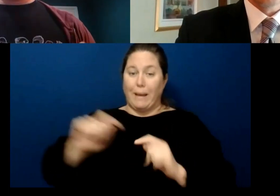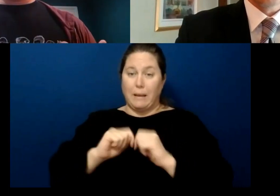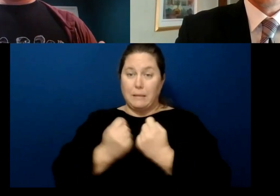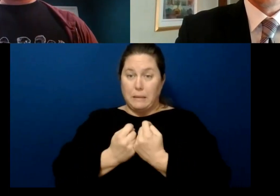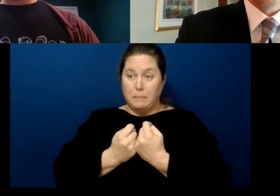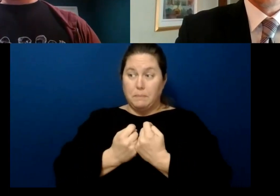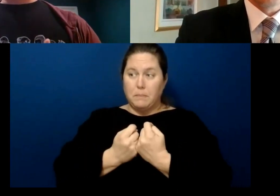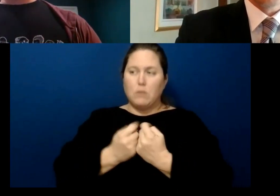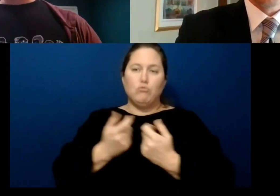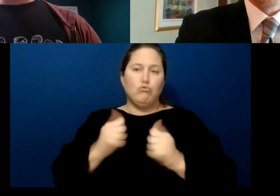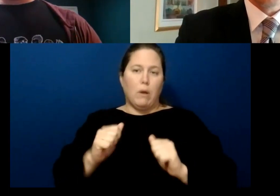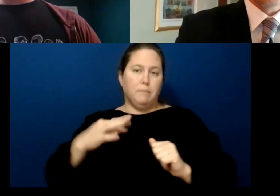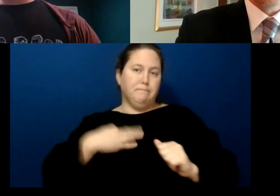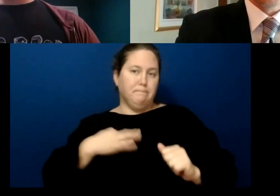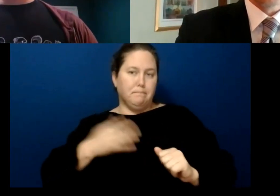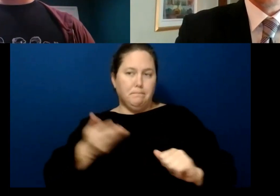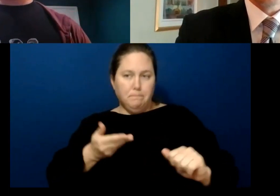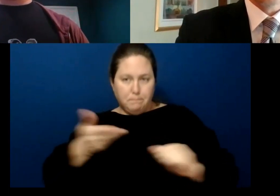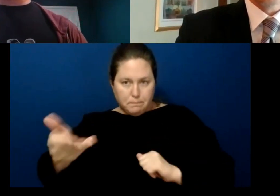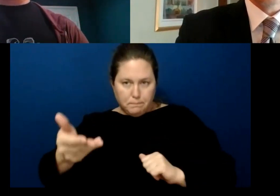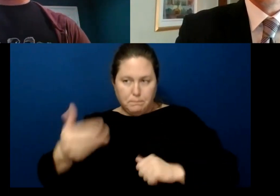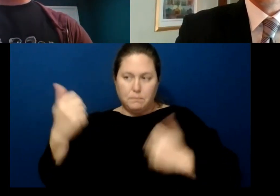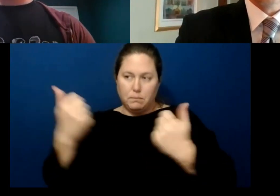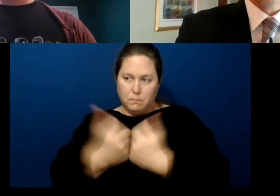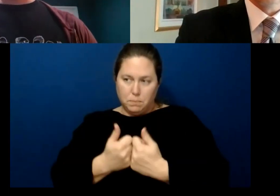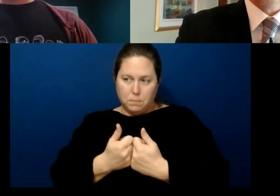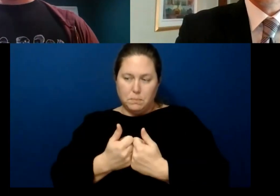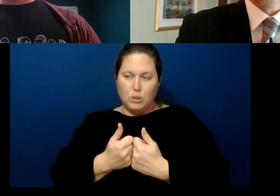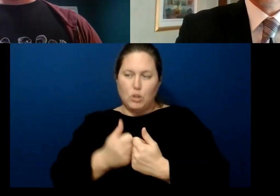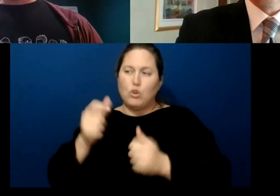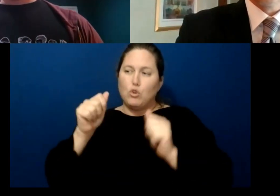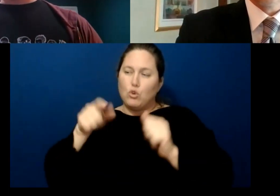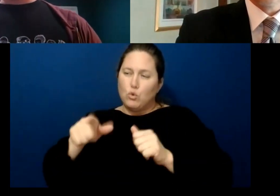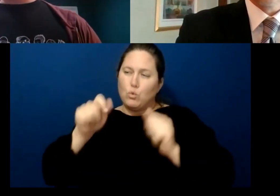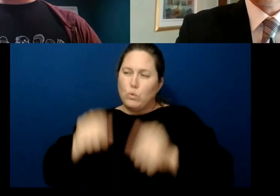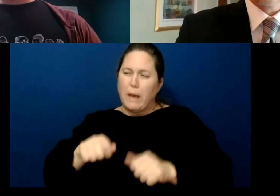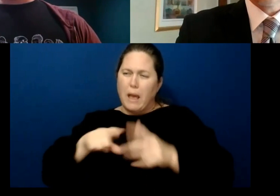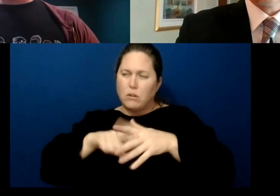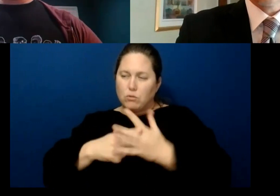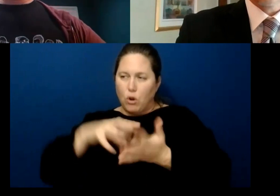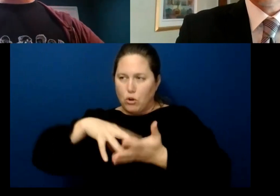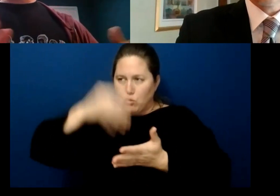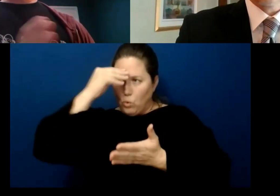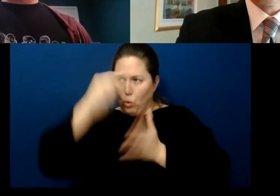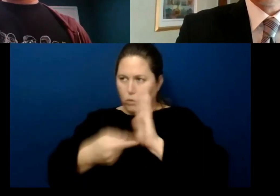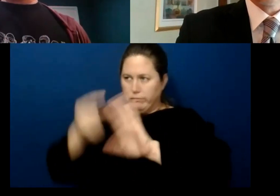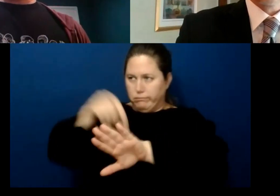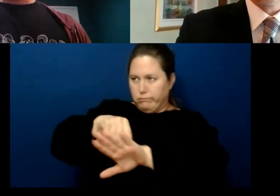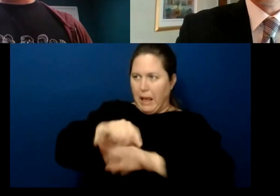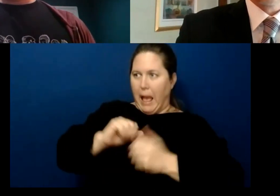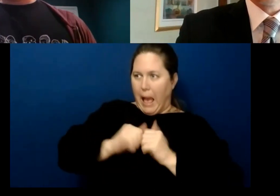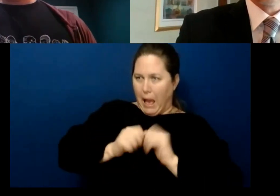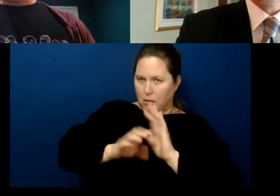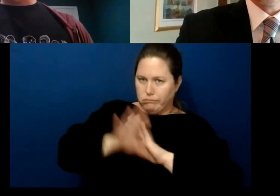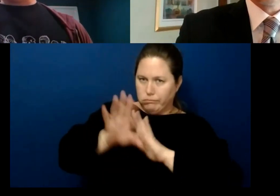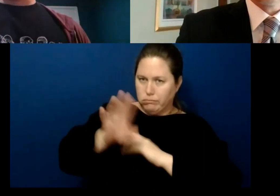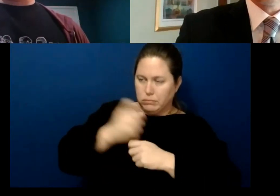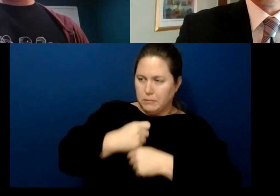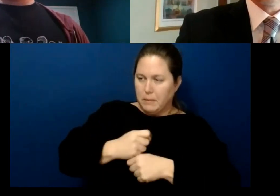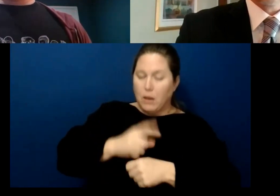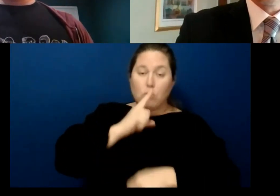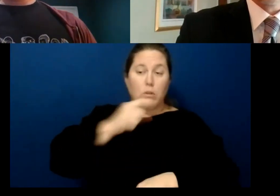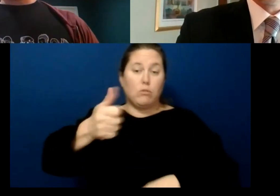start to learn how a game is made and the types of questions that are asked in game development without having to have a lot of